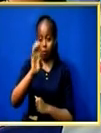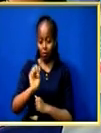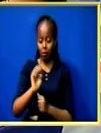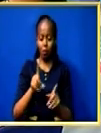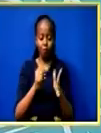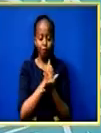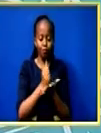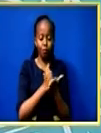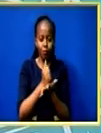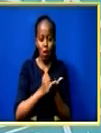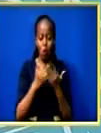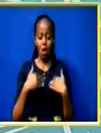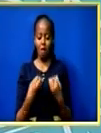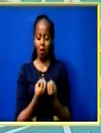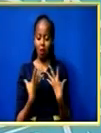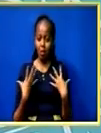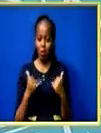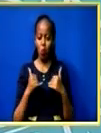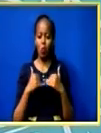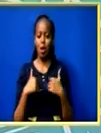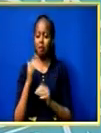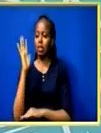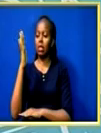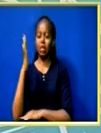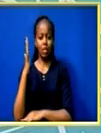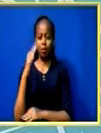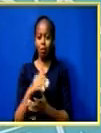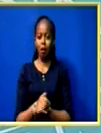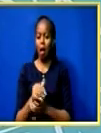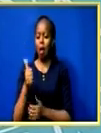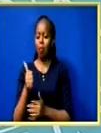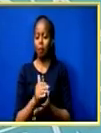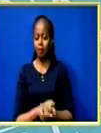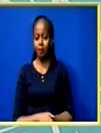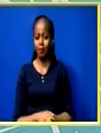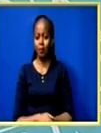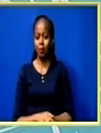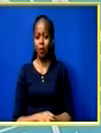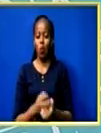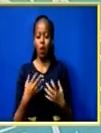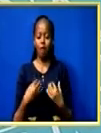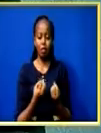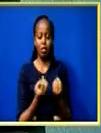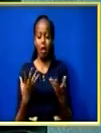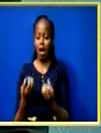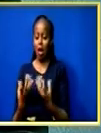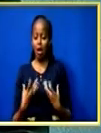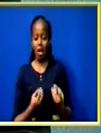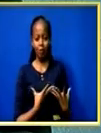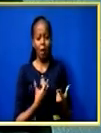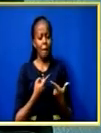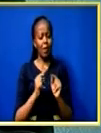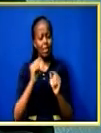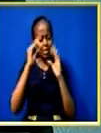We have the grass. We have the trees. And which ones are? The shrubs. The shrubs. But